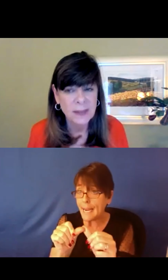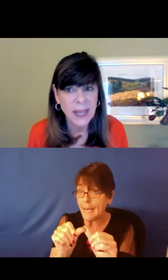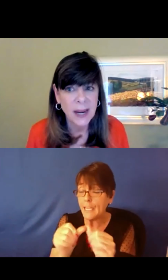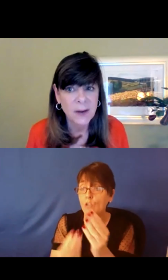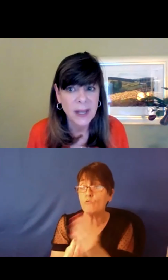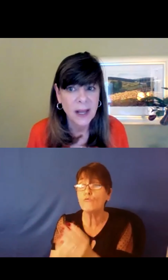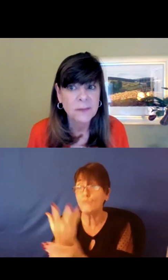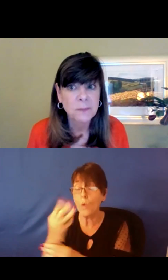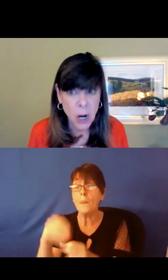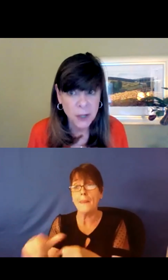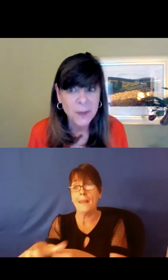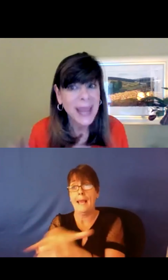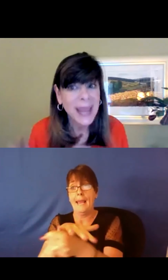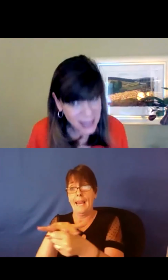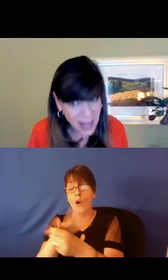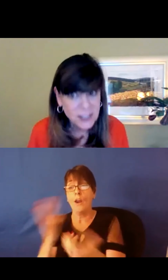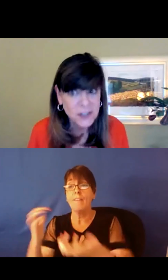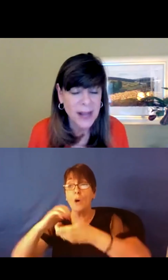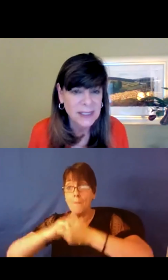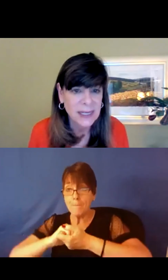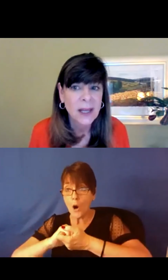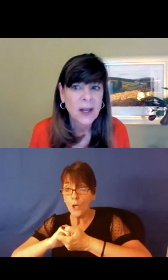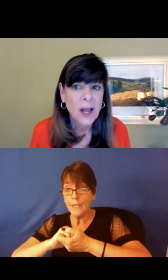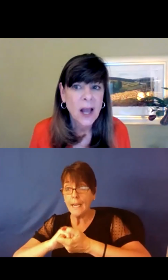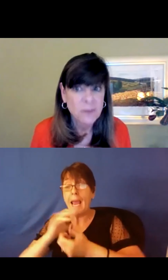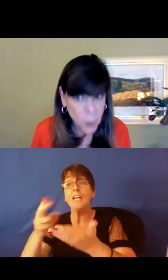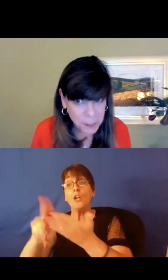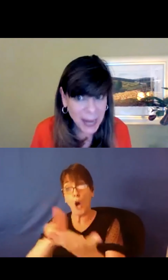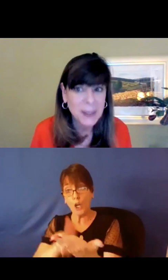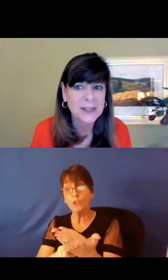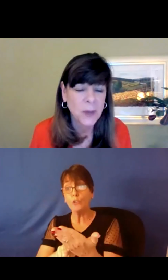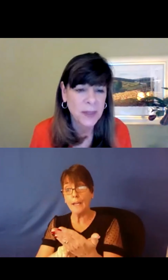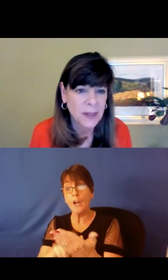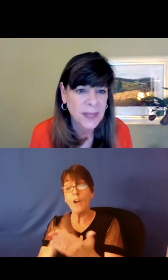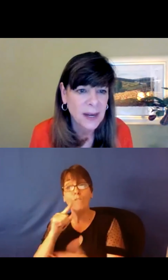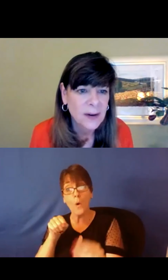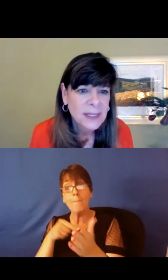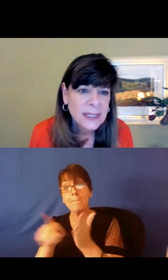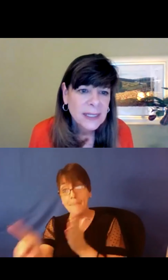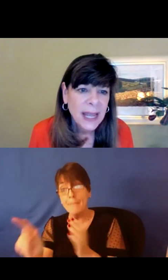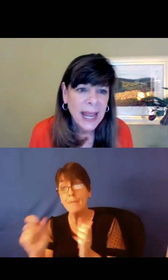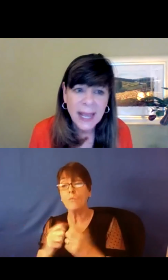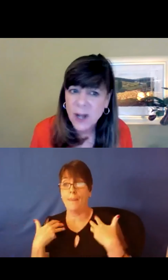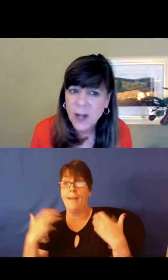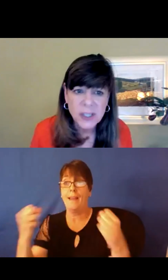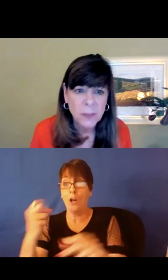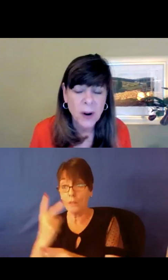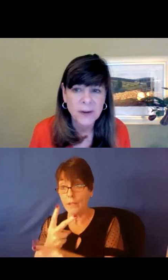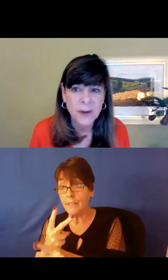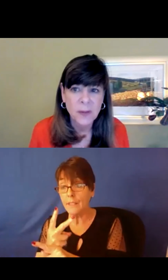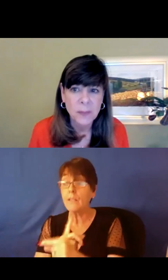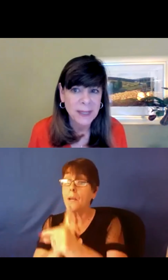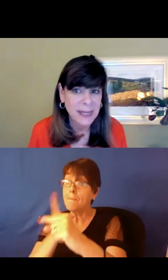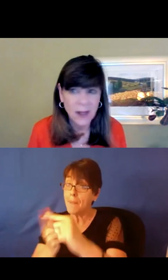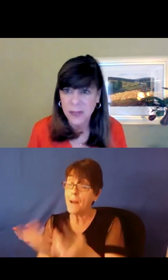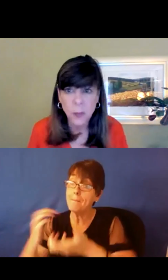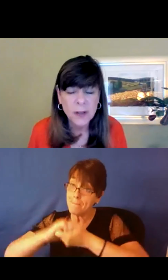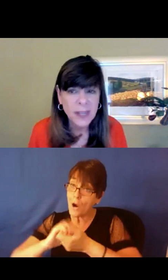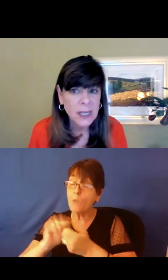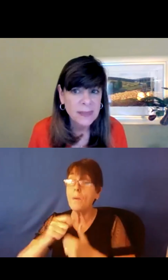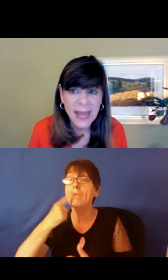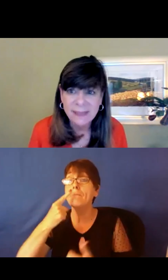growth in the area of partnering and contracting for payment with healthcare, and also partnering with public